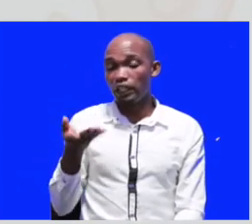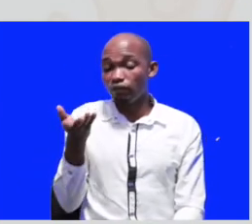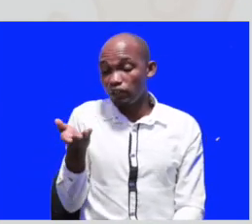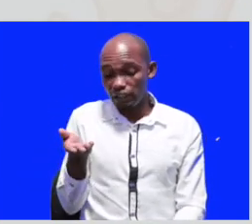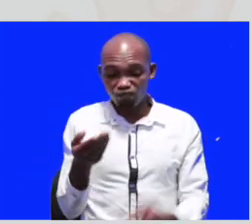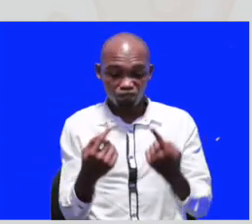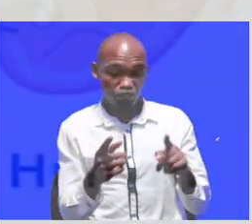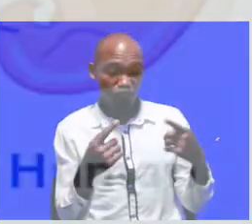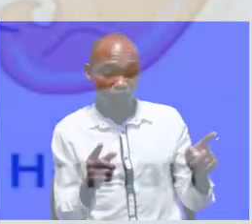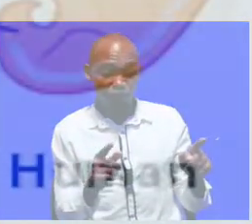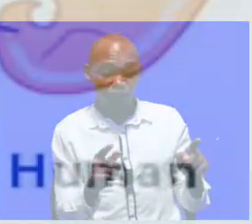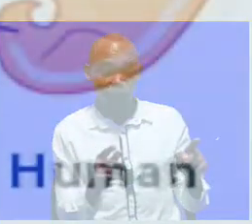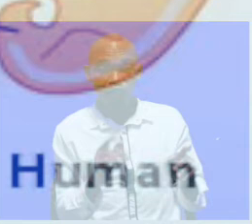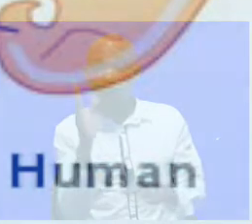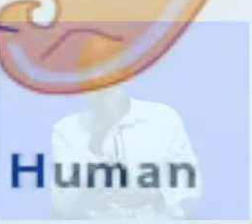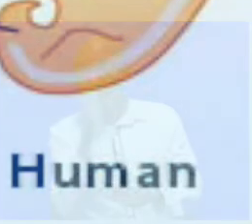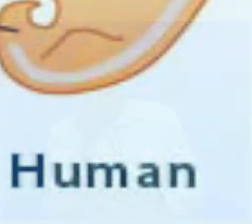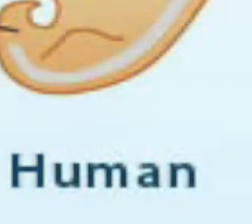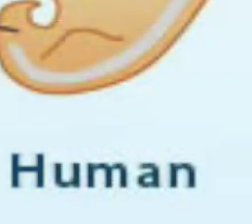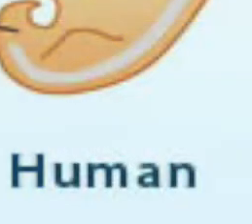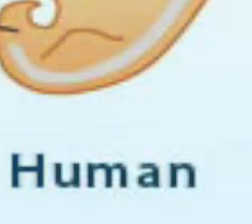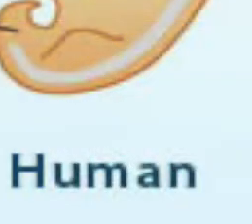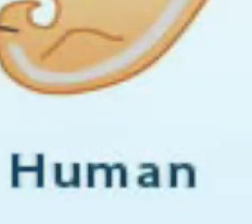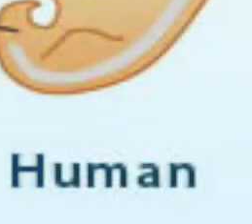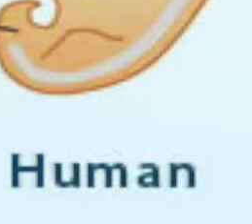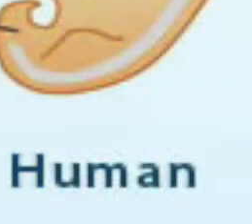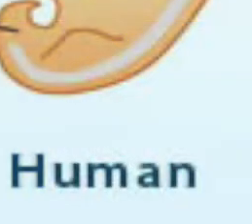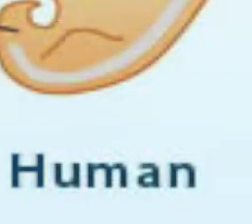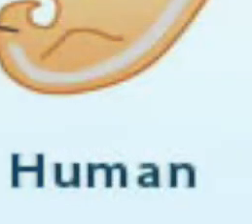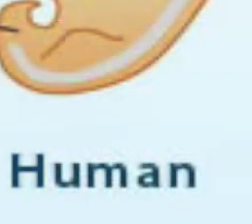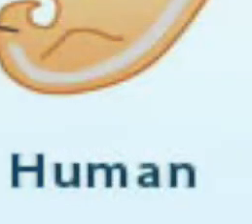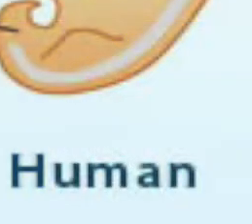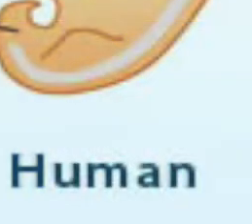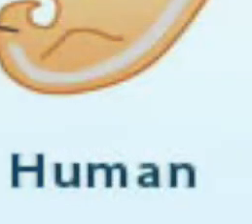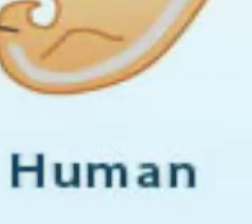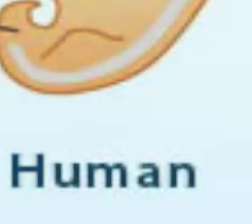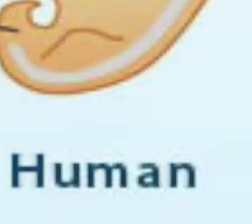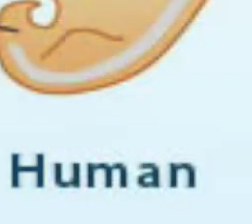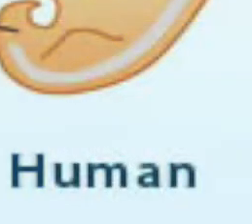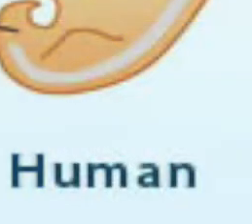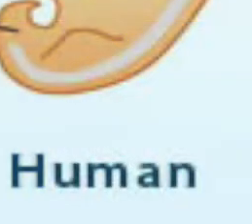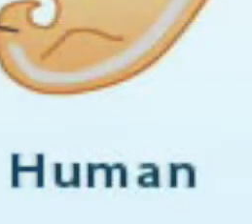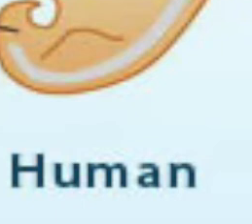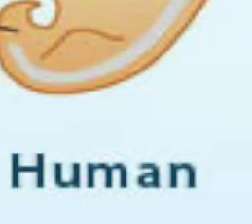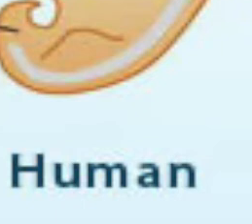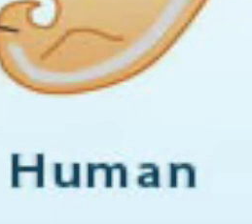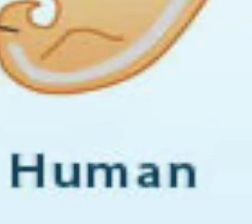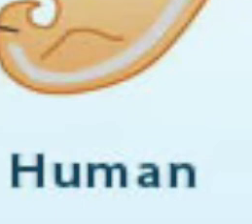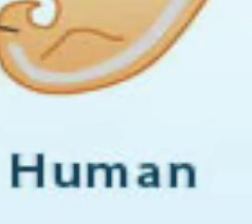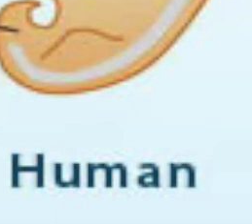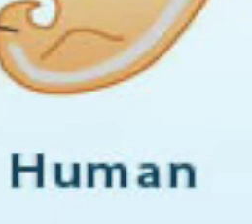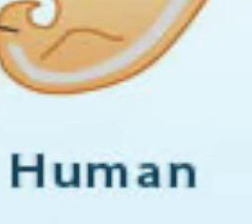embryology, embryos of different vertebrates at early stages are compared and they are seen to have